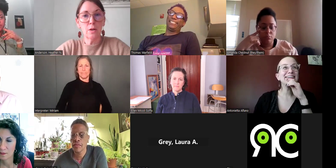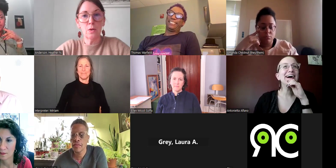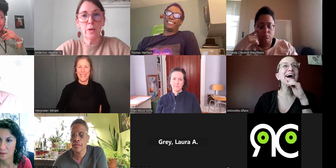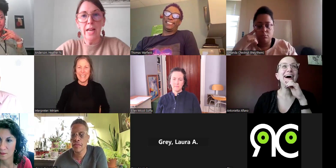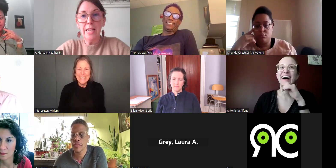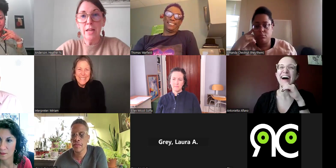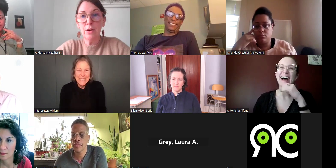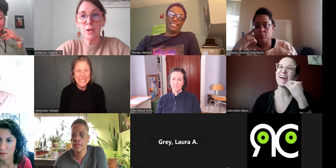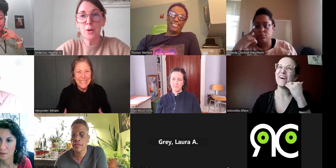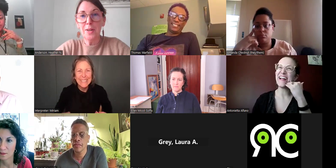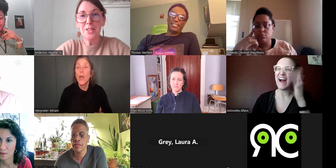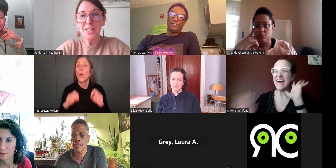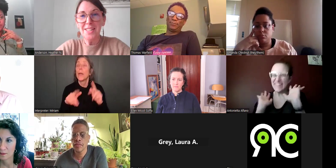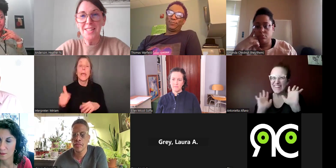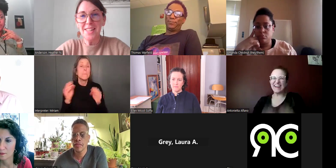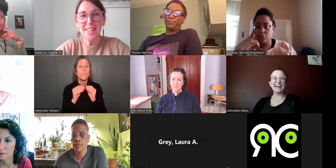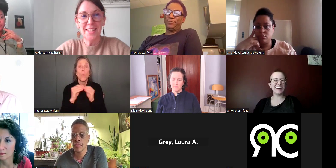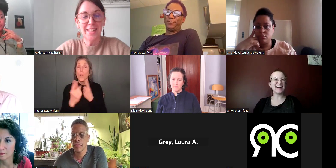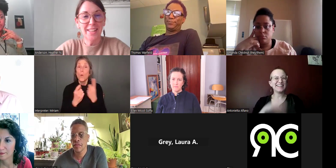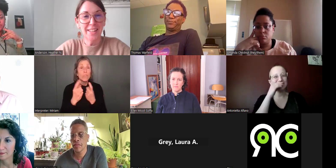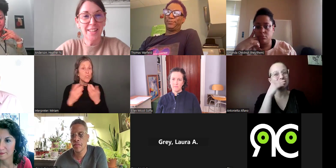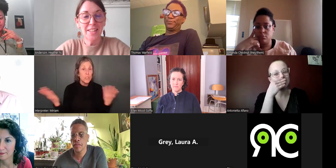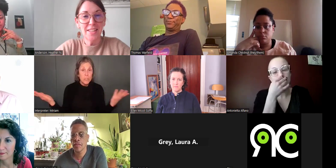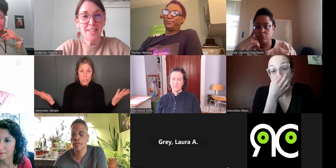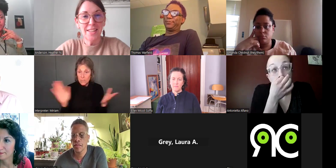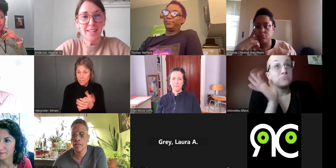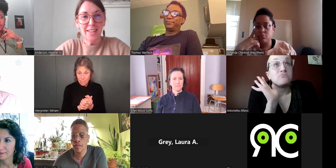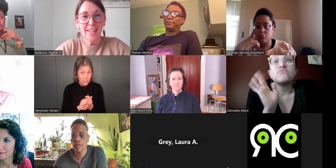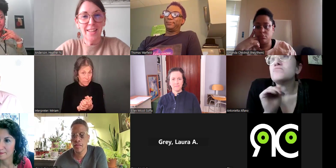We go. Any other questions?